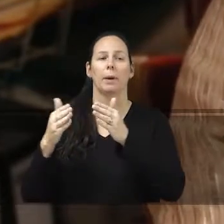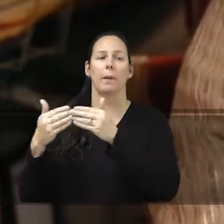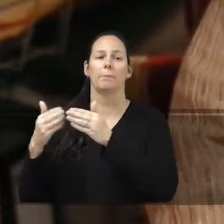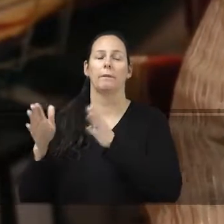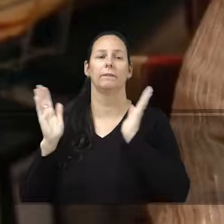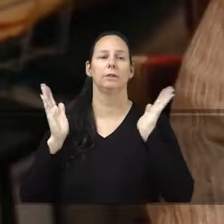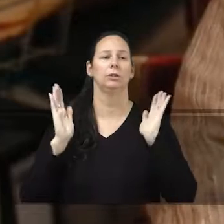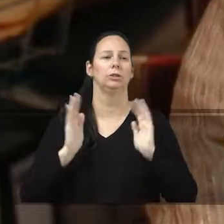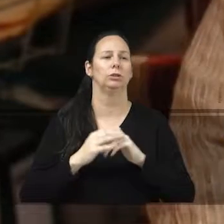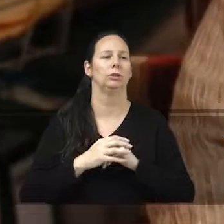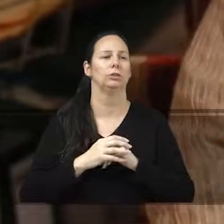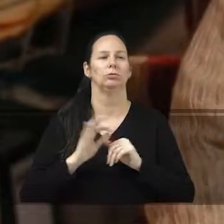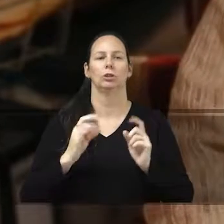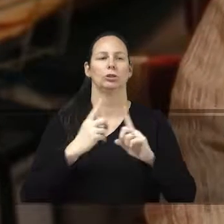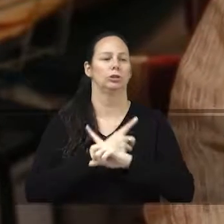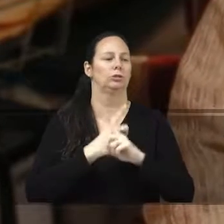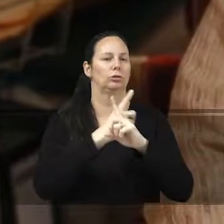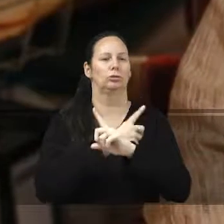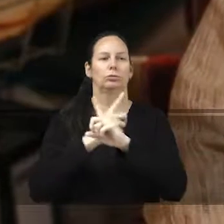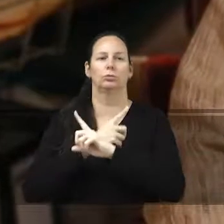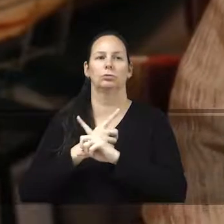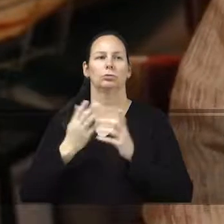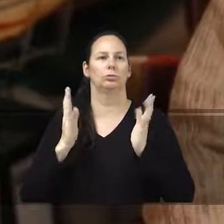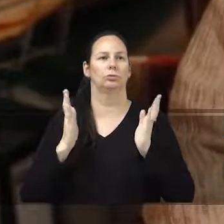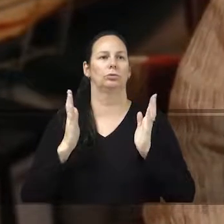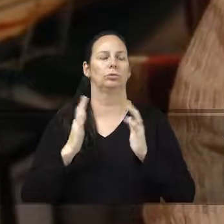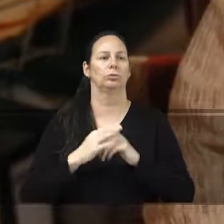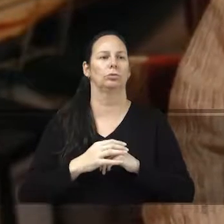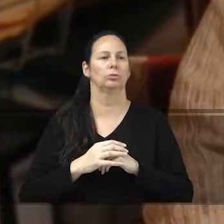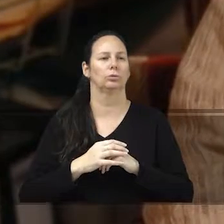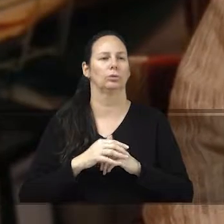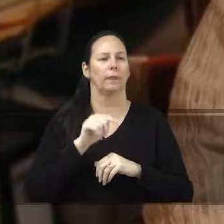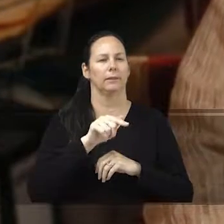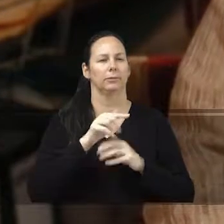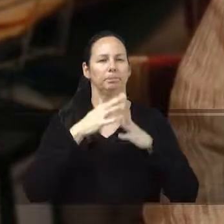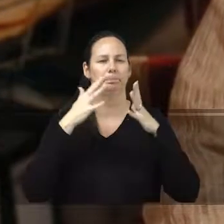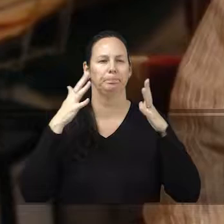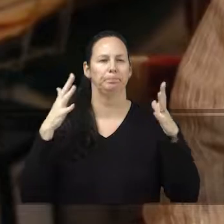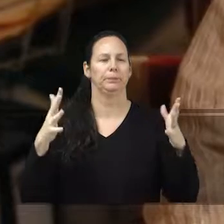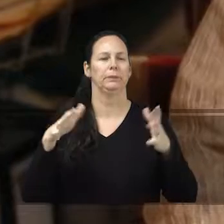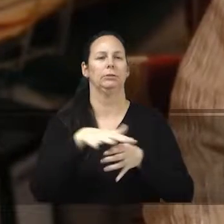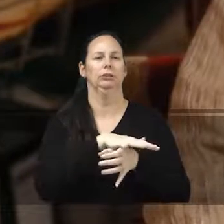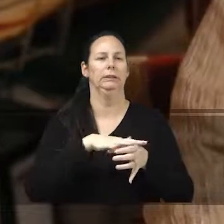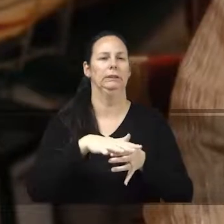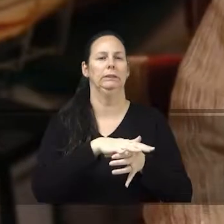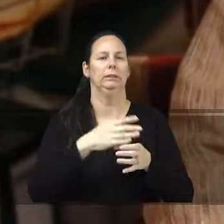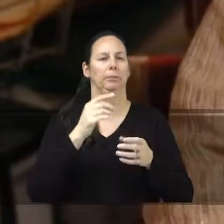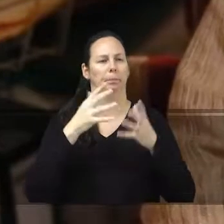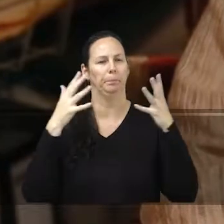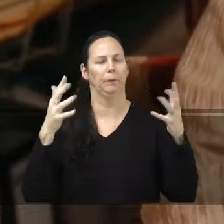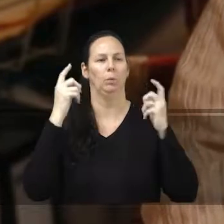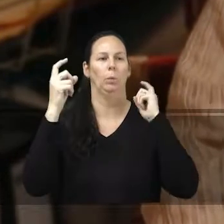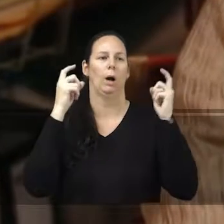resistance to, a big worry amongst some bishops about the thought that there might be a challenge to Church